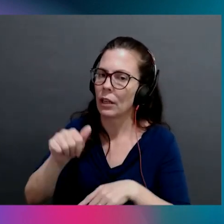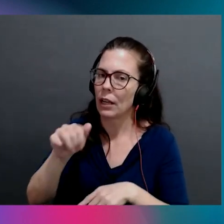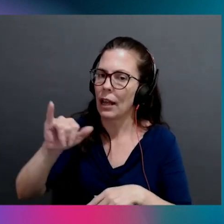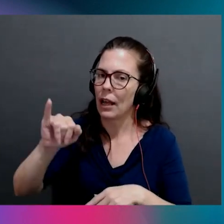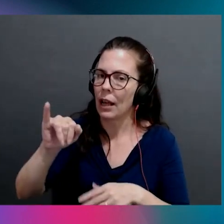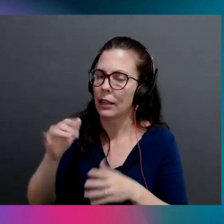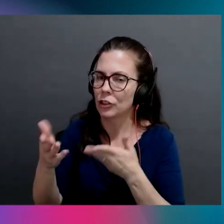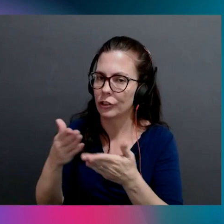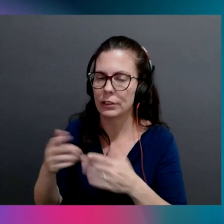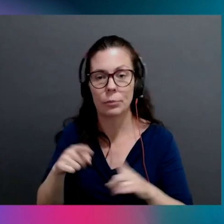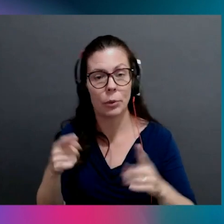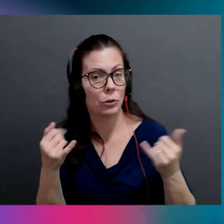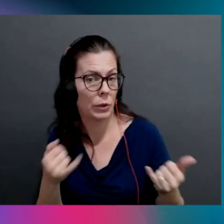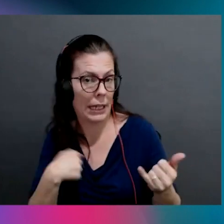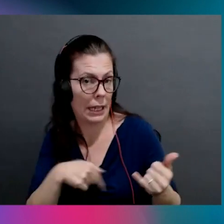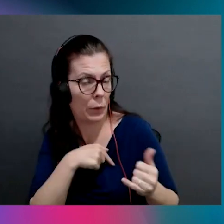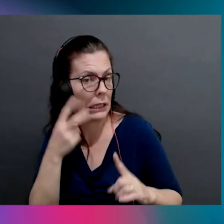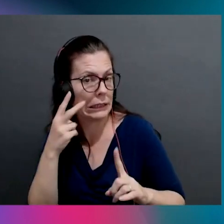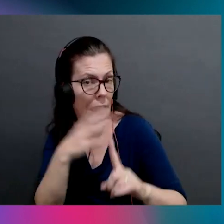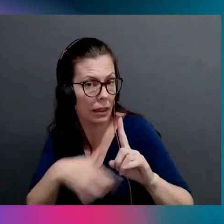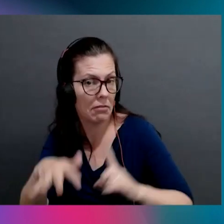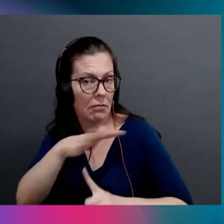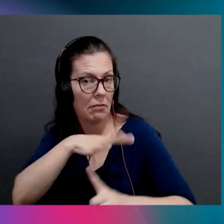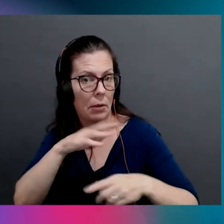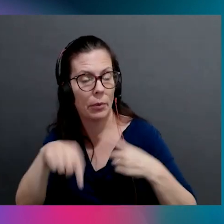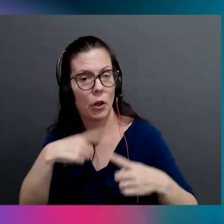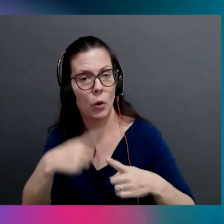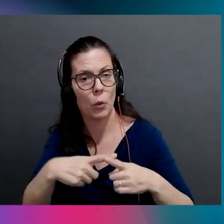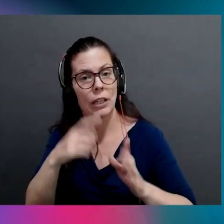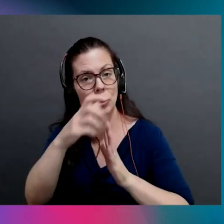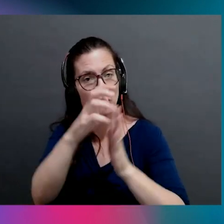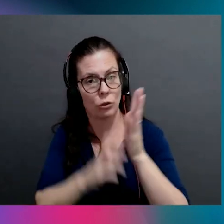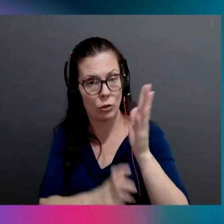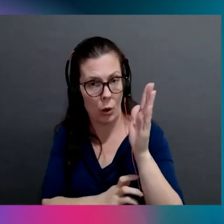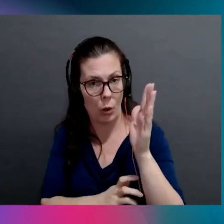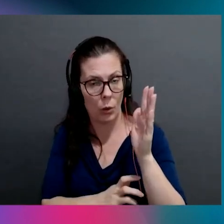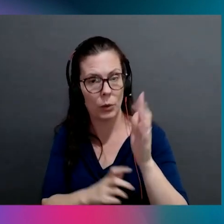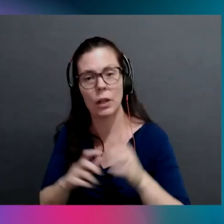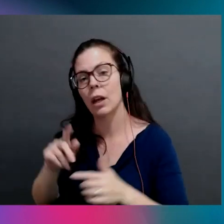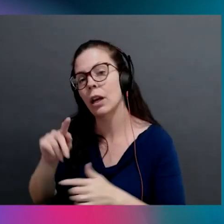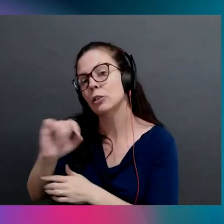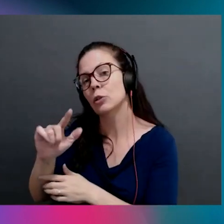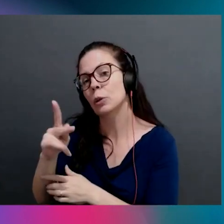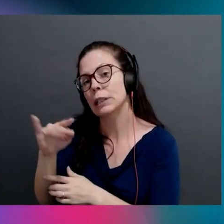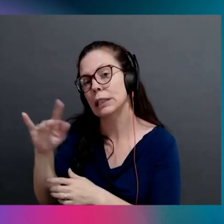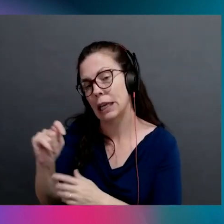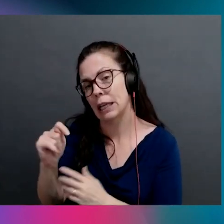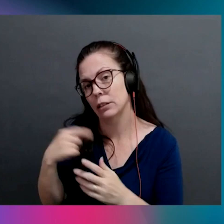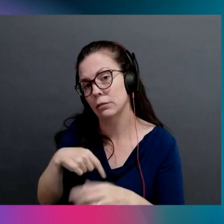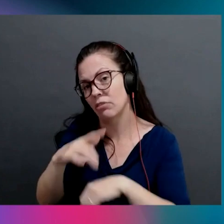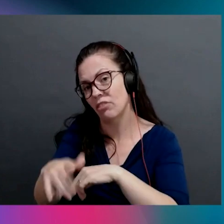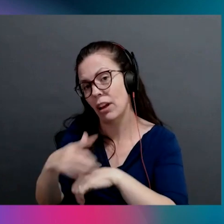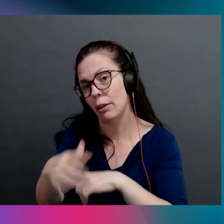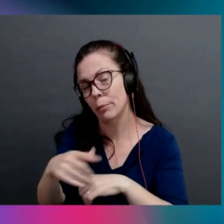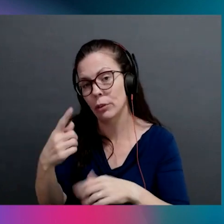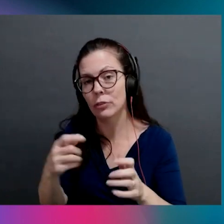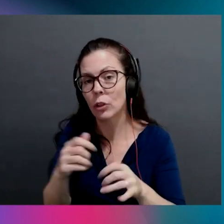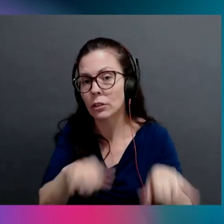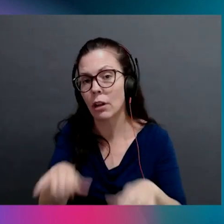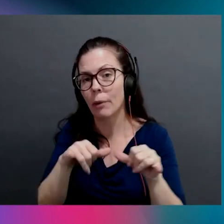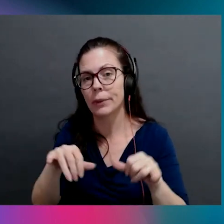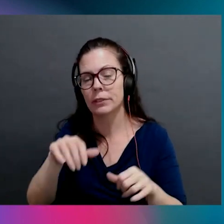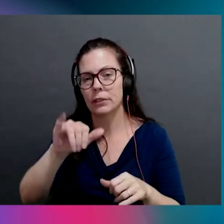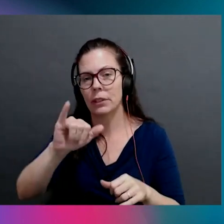look at the environments you can use when you're writing that code and the toolkits that we have available for some of the more common IDEs. We saw